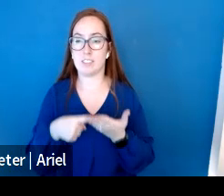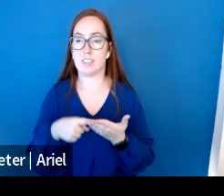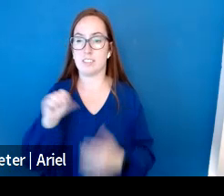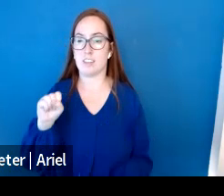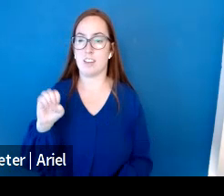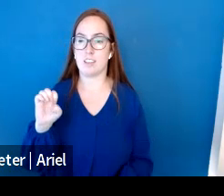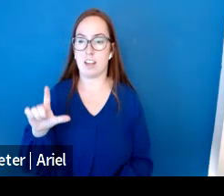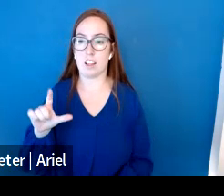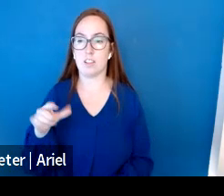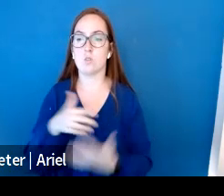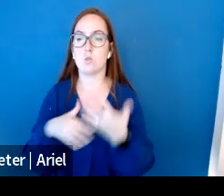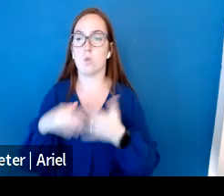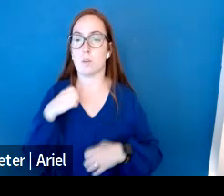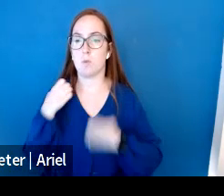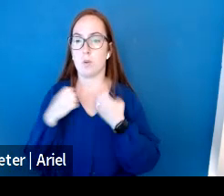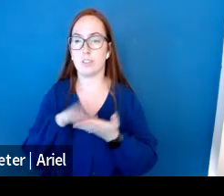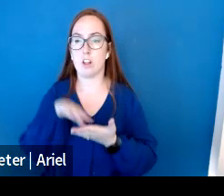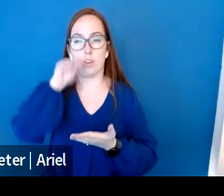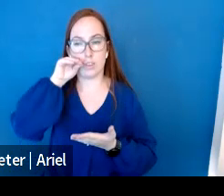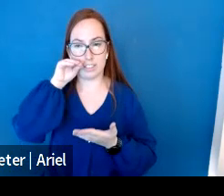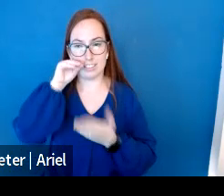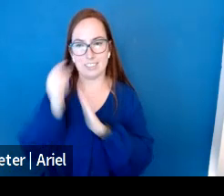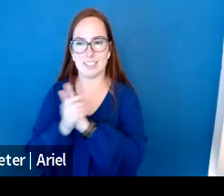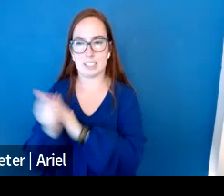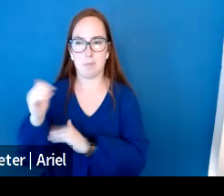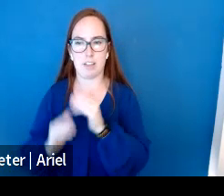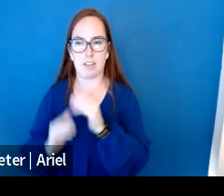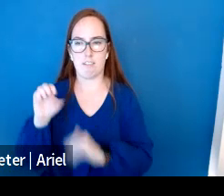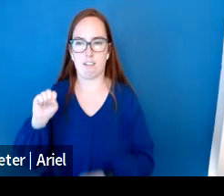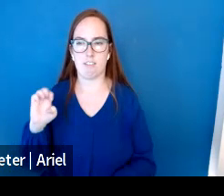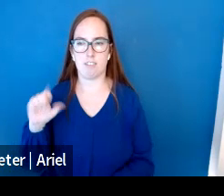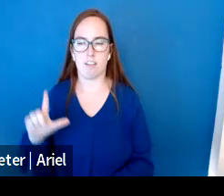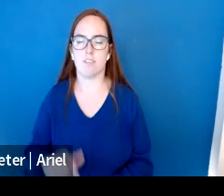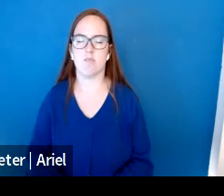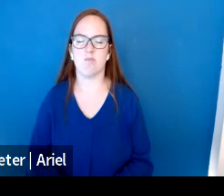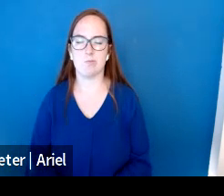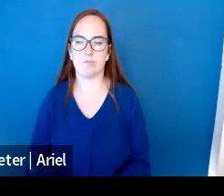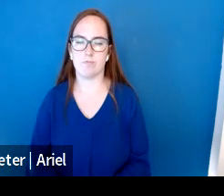emotional learning skill building.